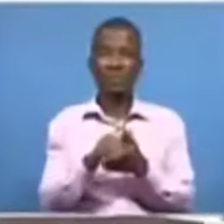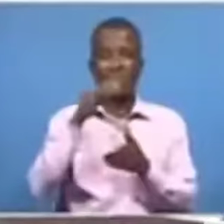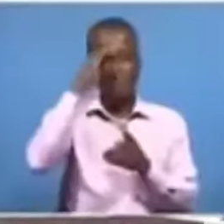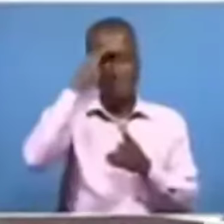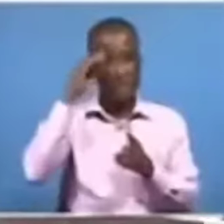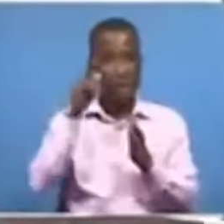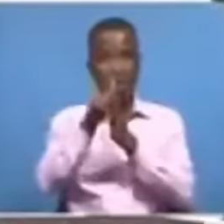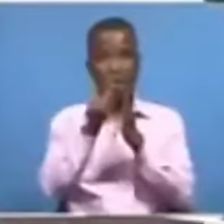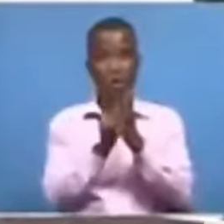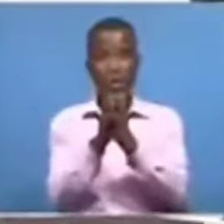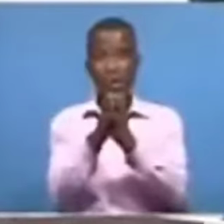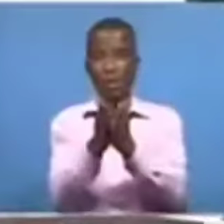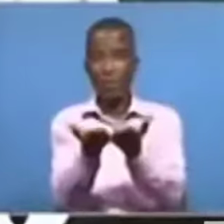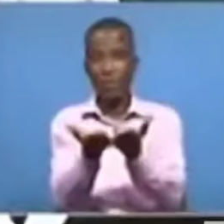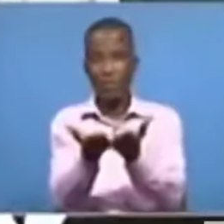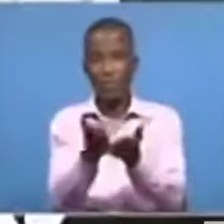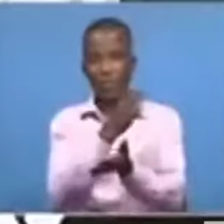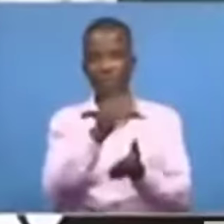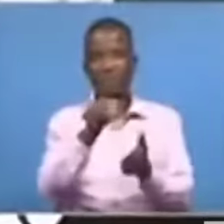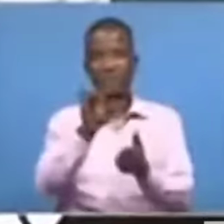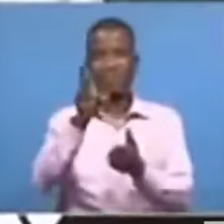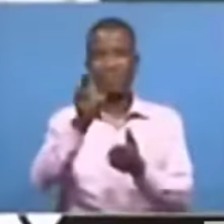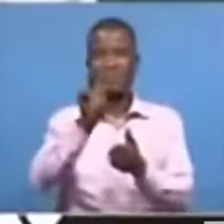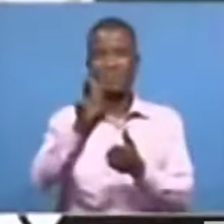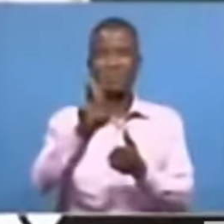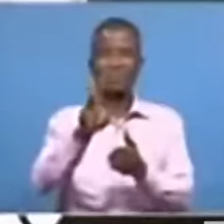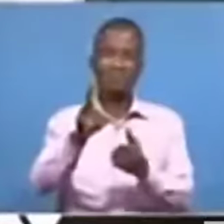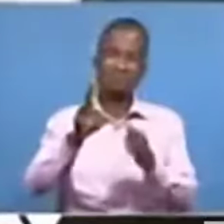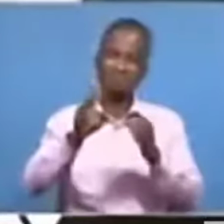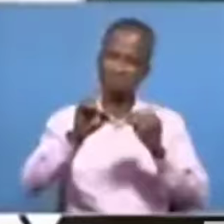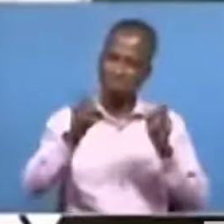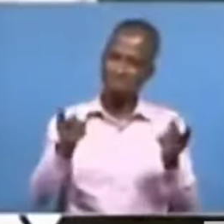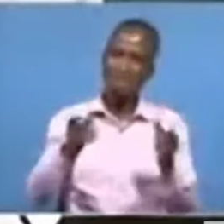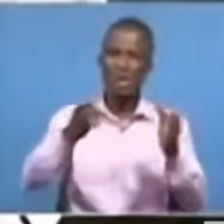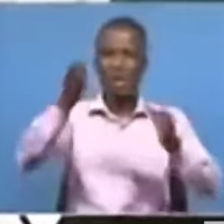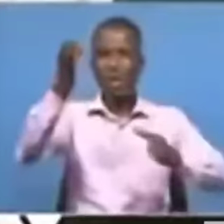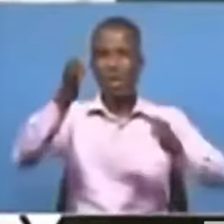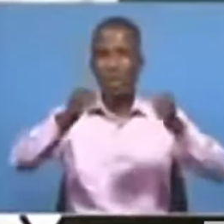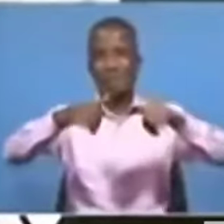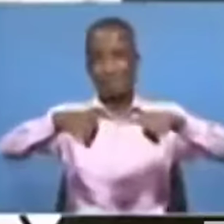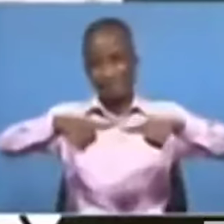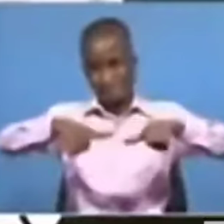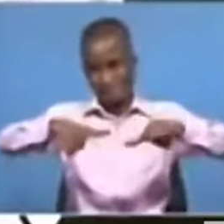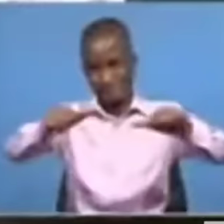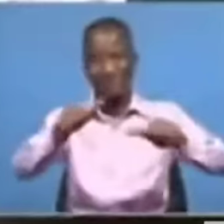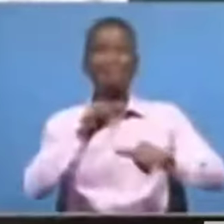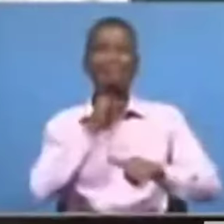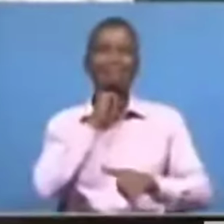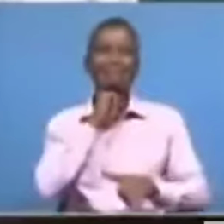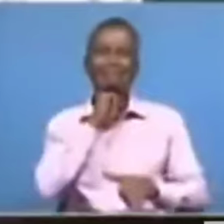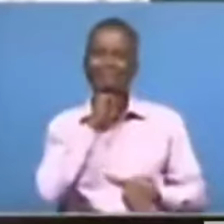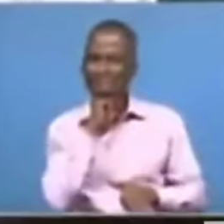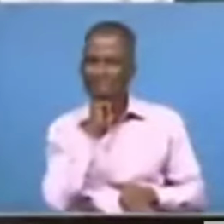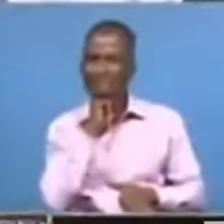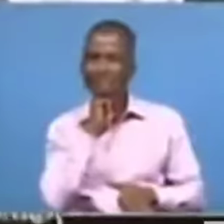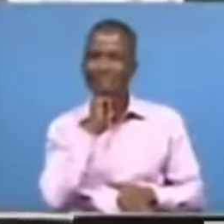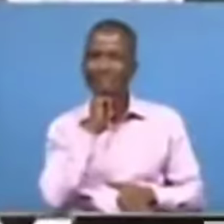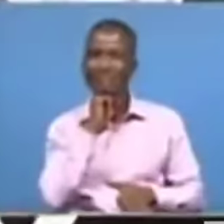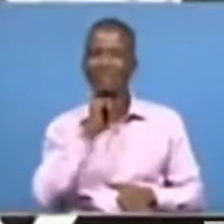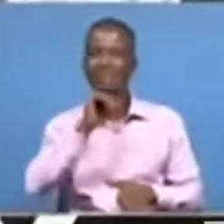Dictionary decoded and Section 72. Yet the court still stands by its definition of who an adverse witness is,